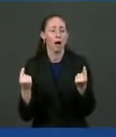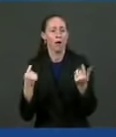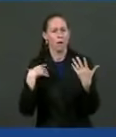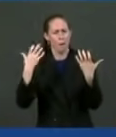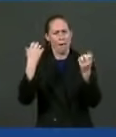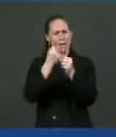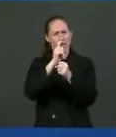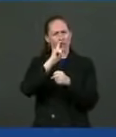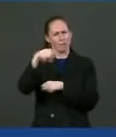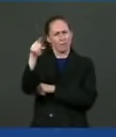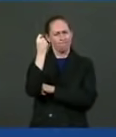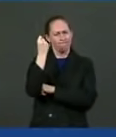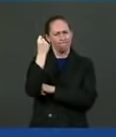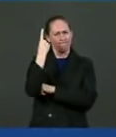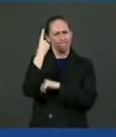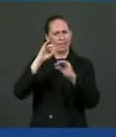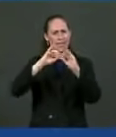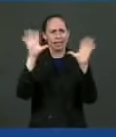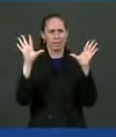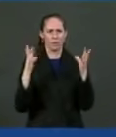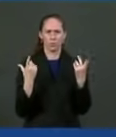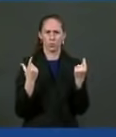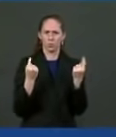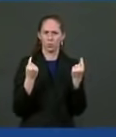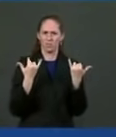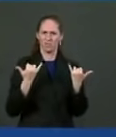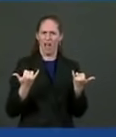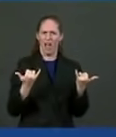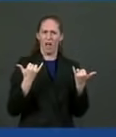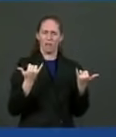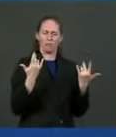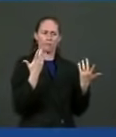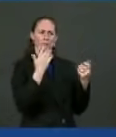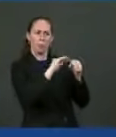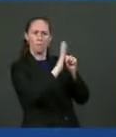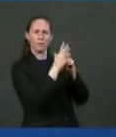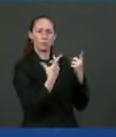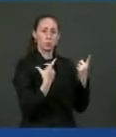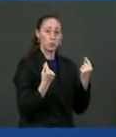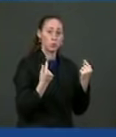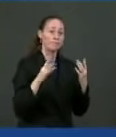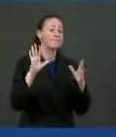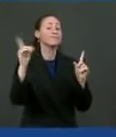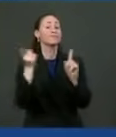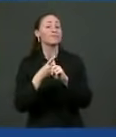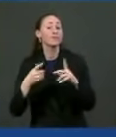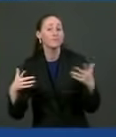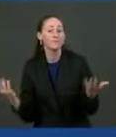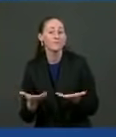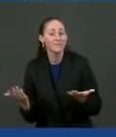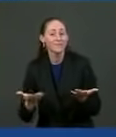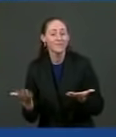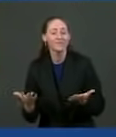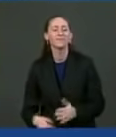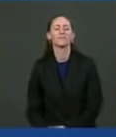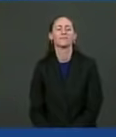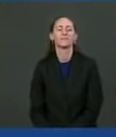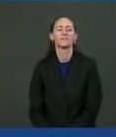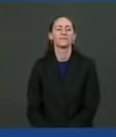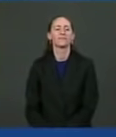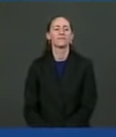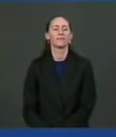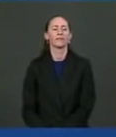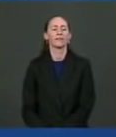about where we stand. First, we've made considerable progress in battling